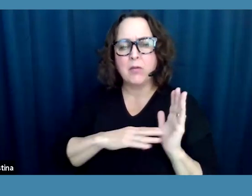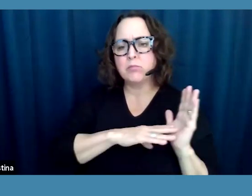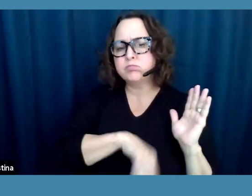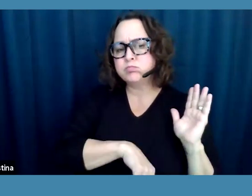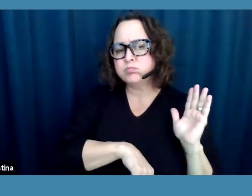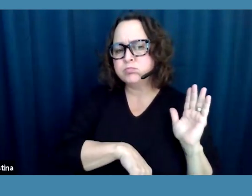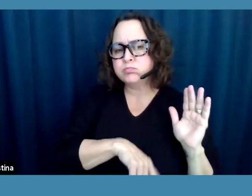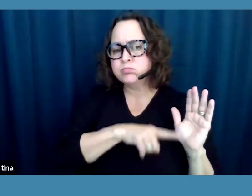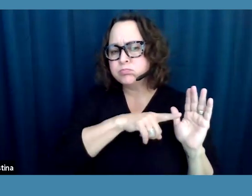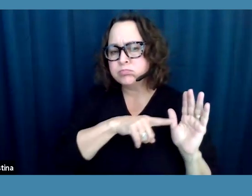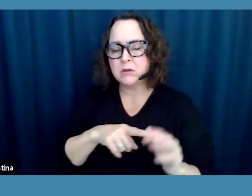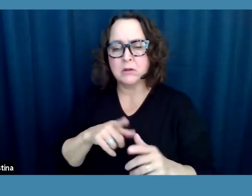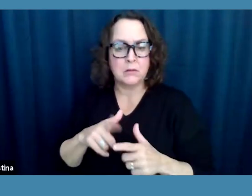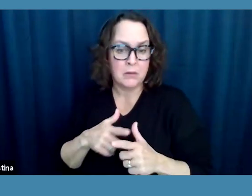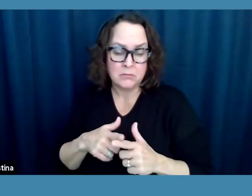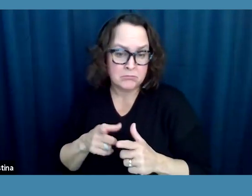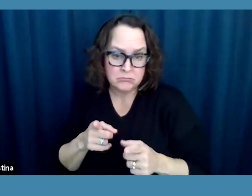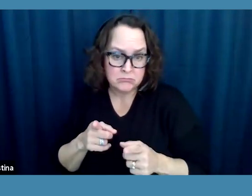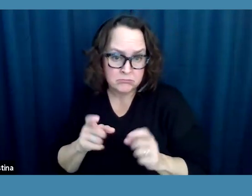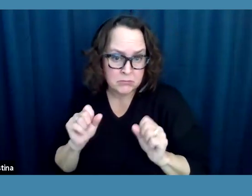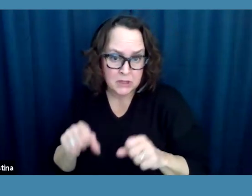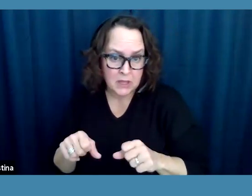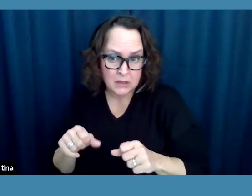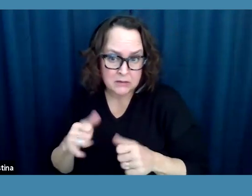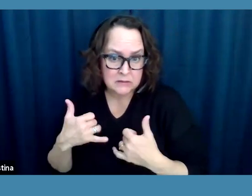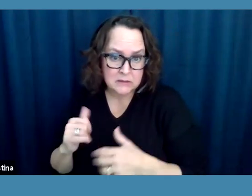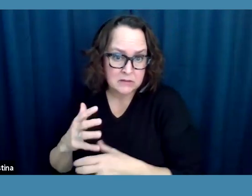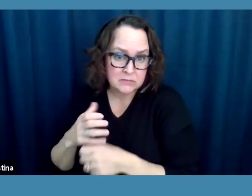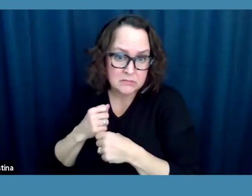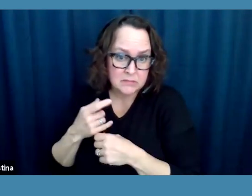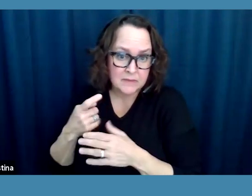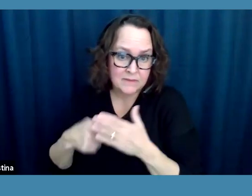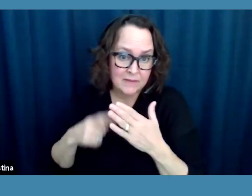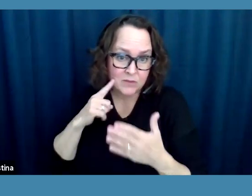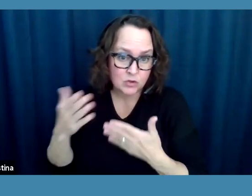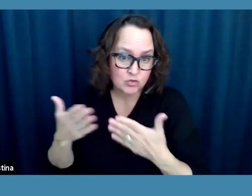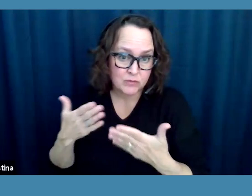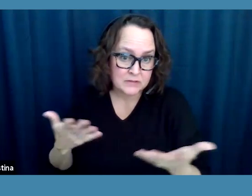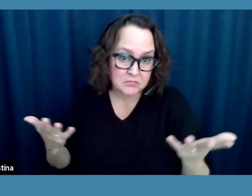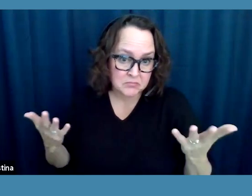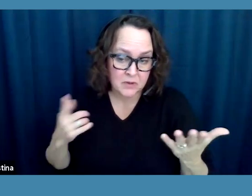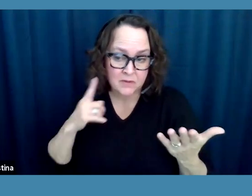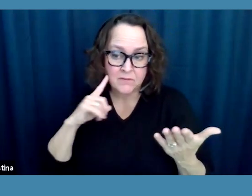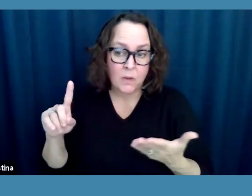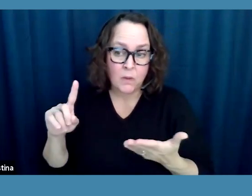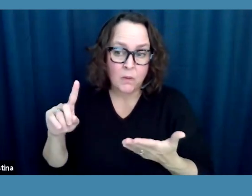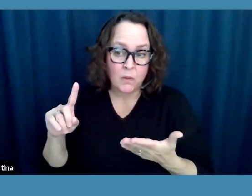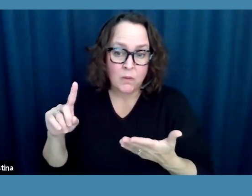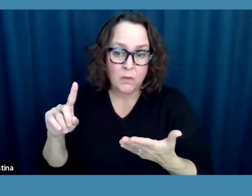don't see anything that would prevent you from doing that and still receiving fee for service, being on fee for service for the